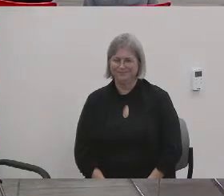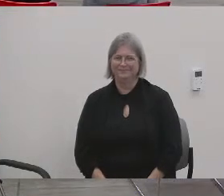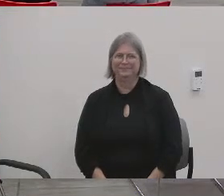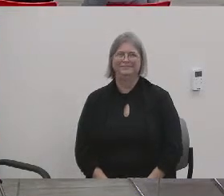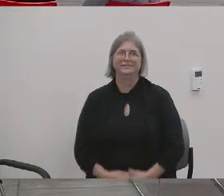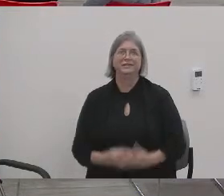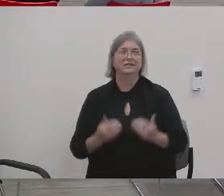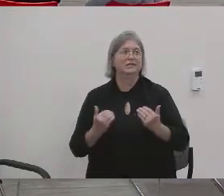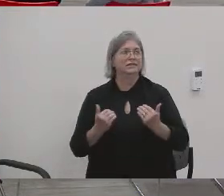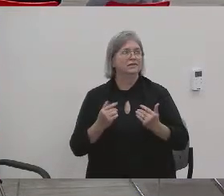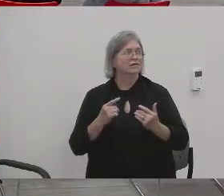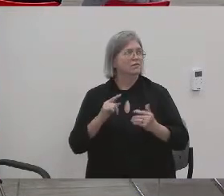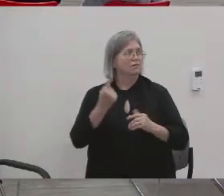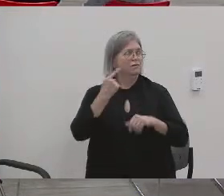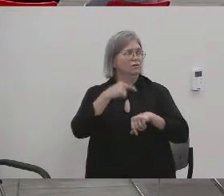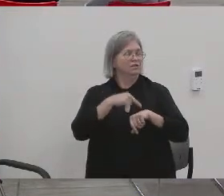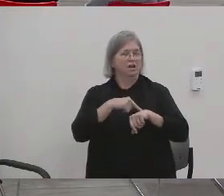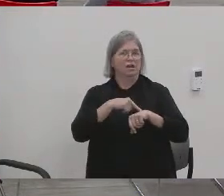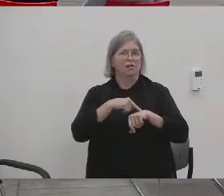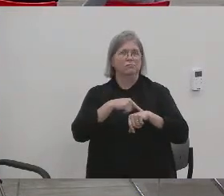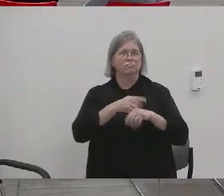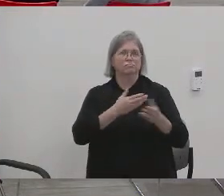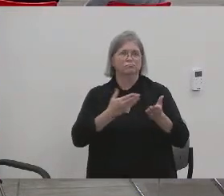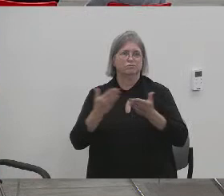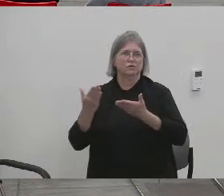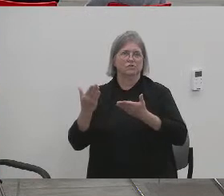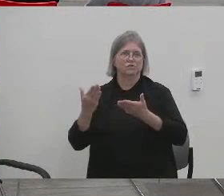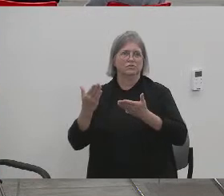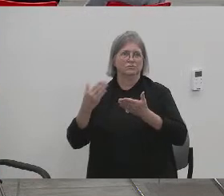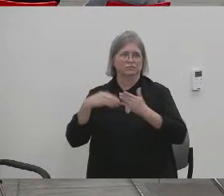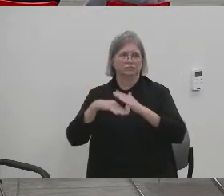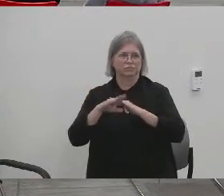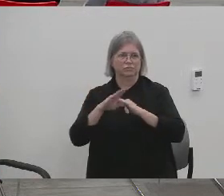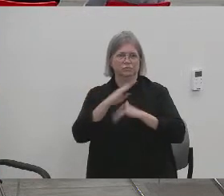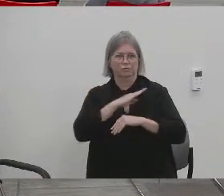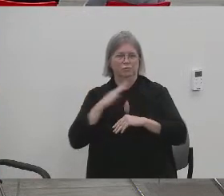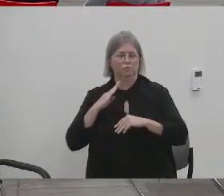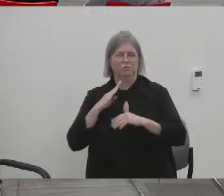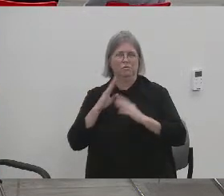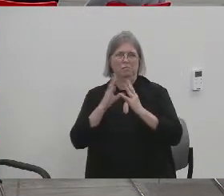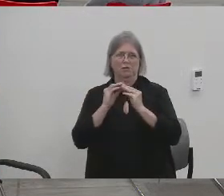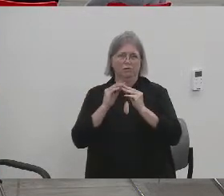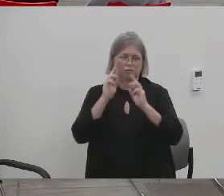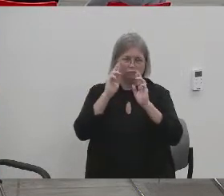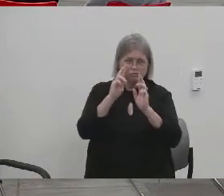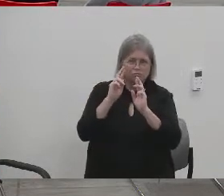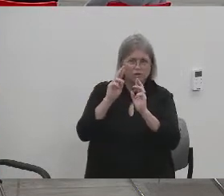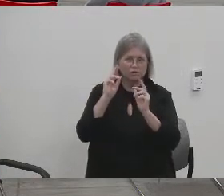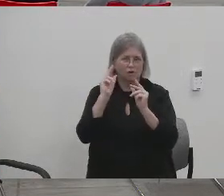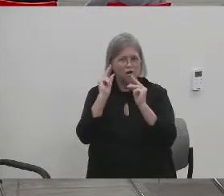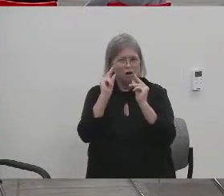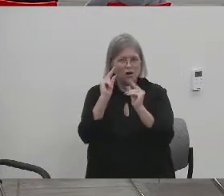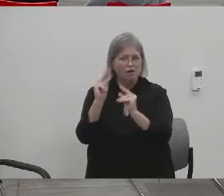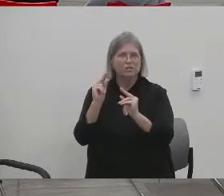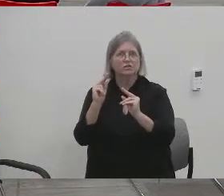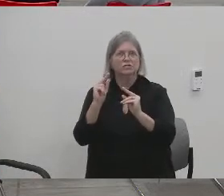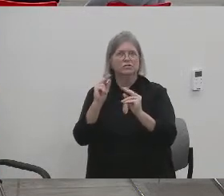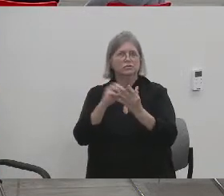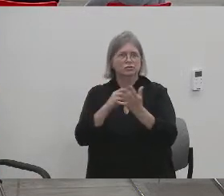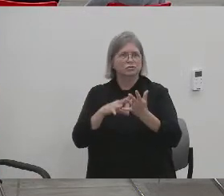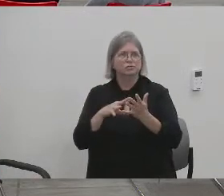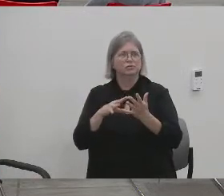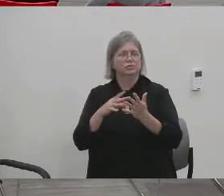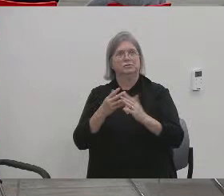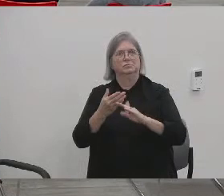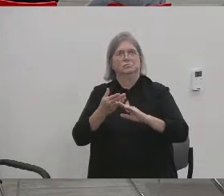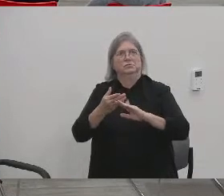So this is the first time we've been able to bring anyone into our board meetings to recognize them, the students, since really back before